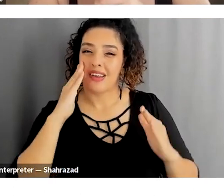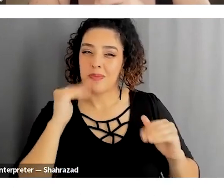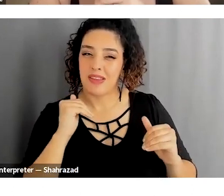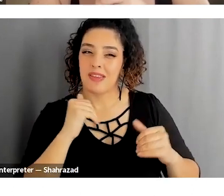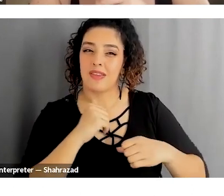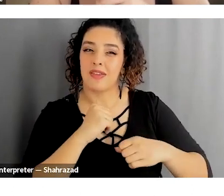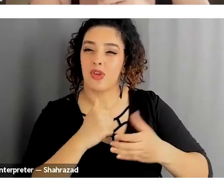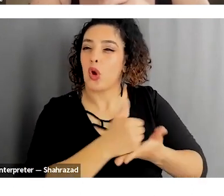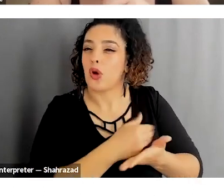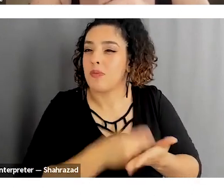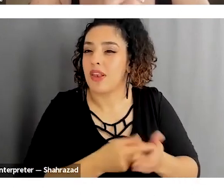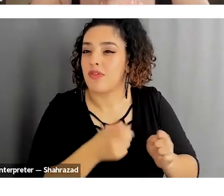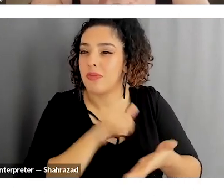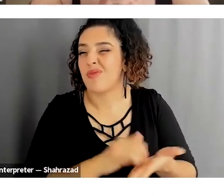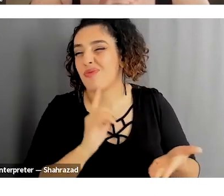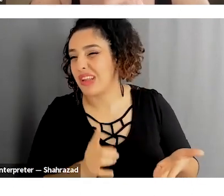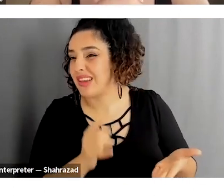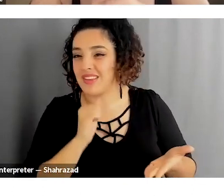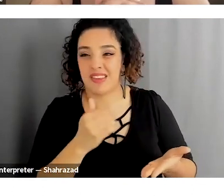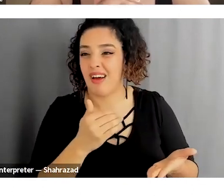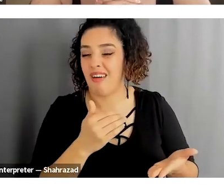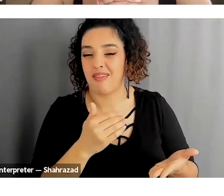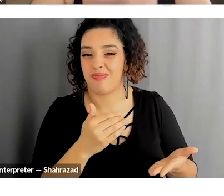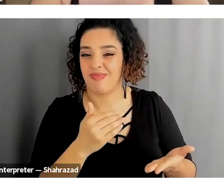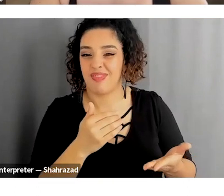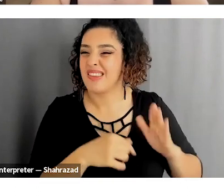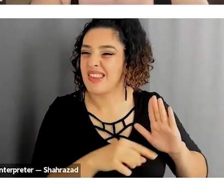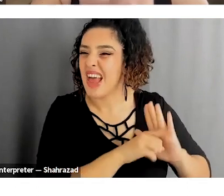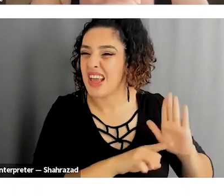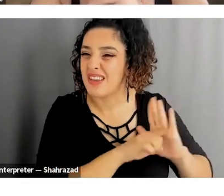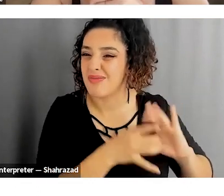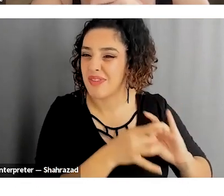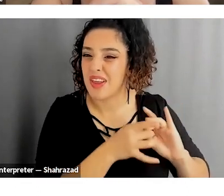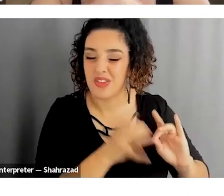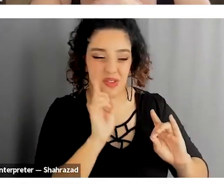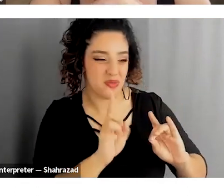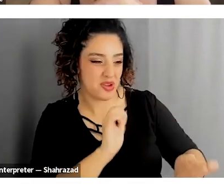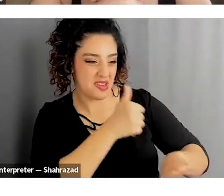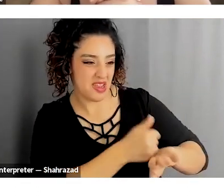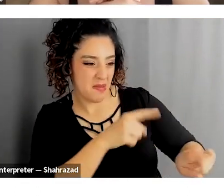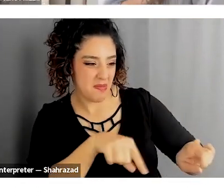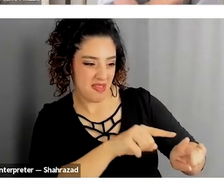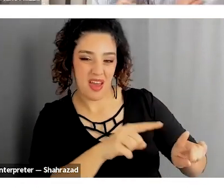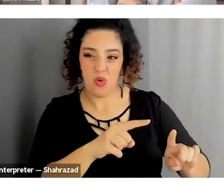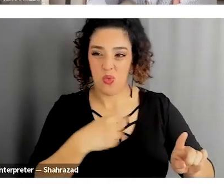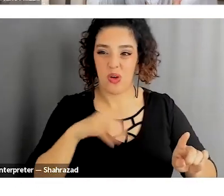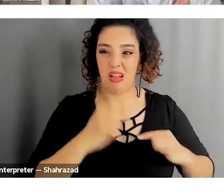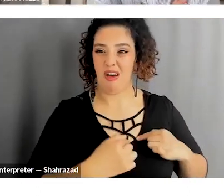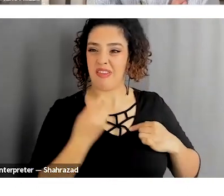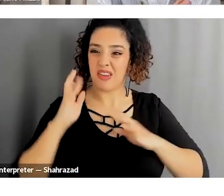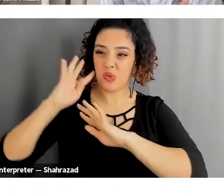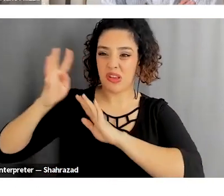abusive. It's an abusive relationship to creativity and to creative solutions. And honestly, we